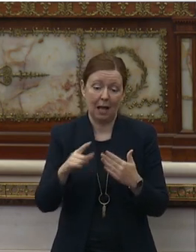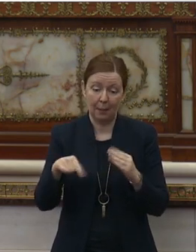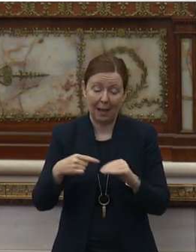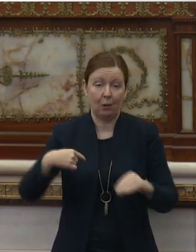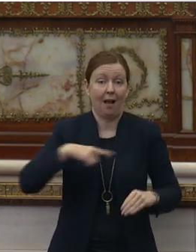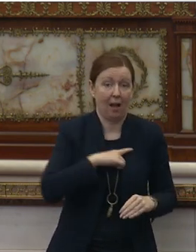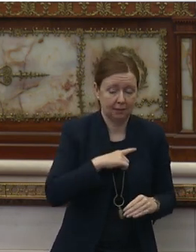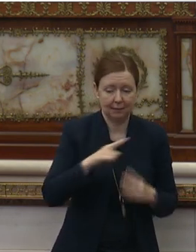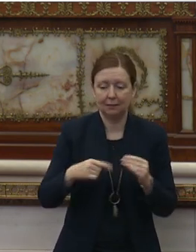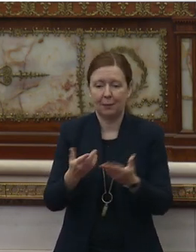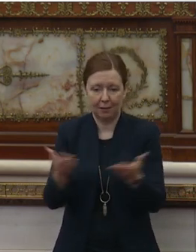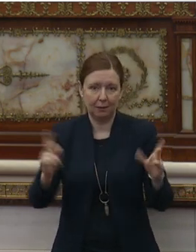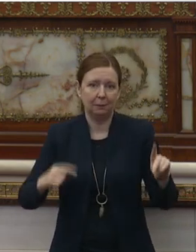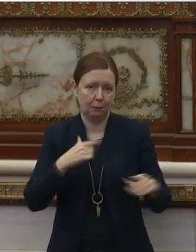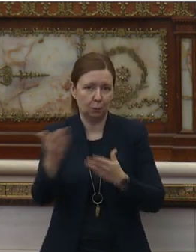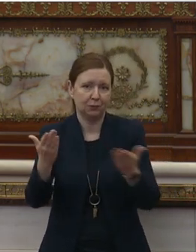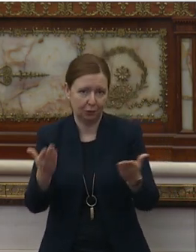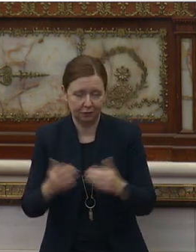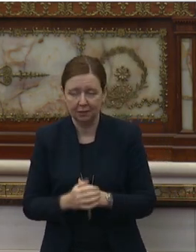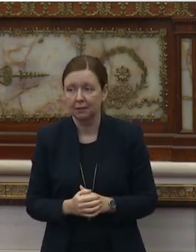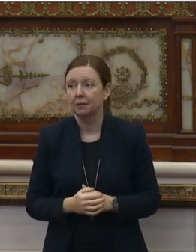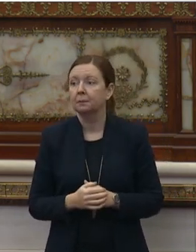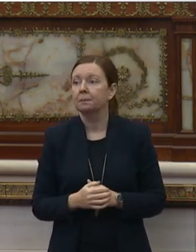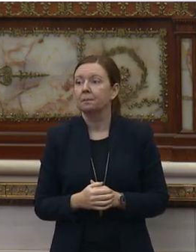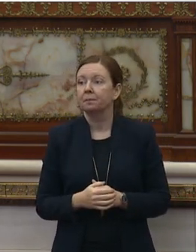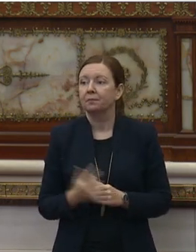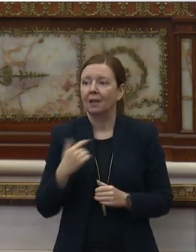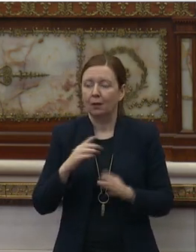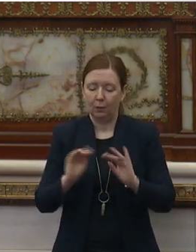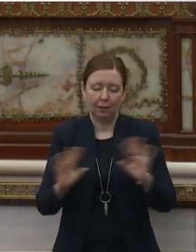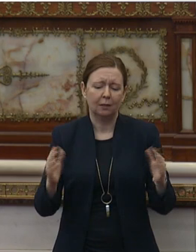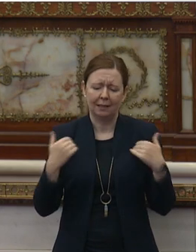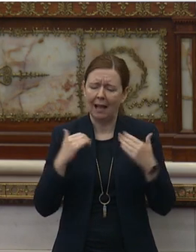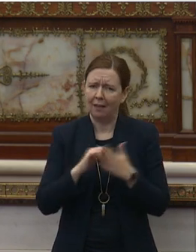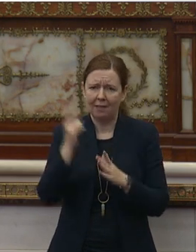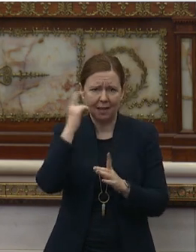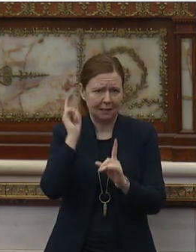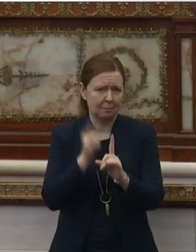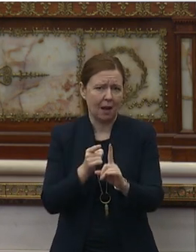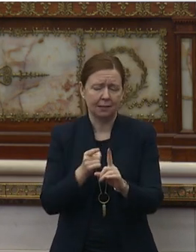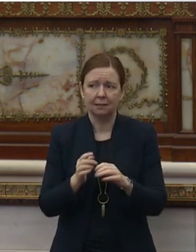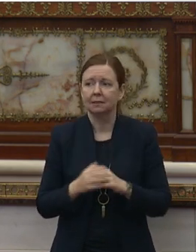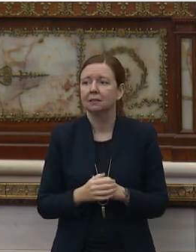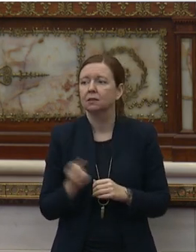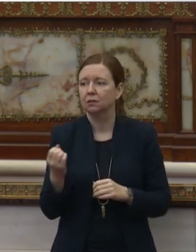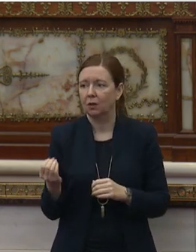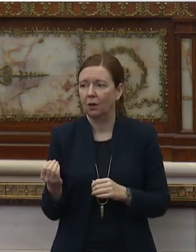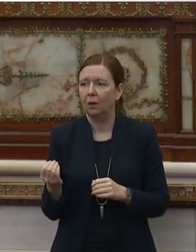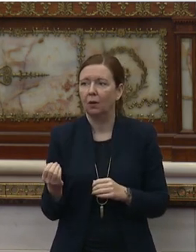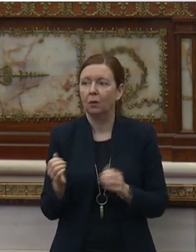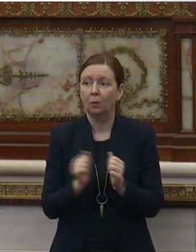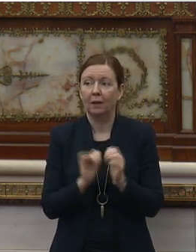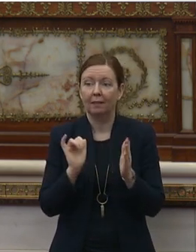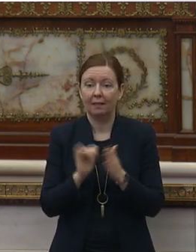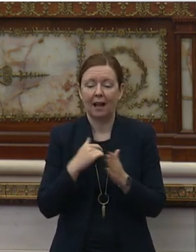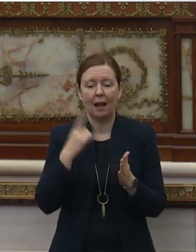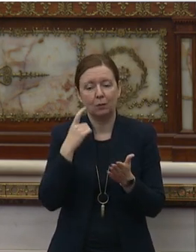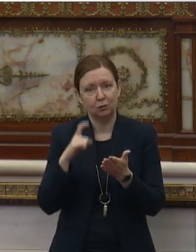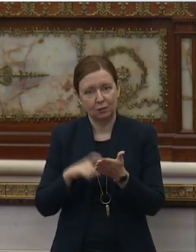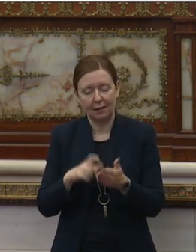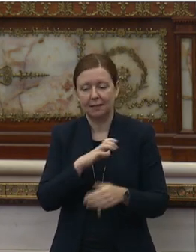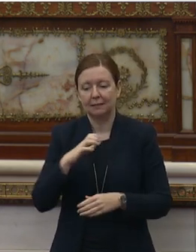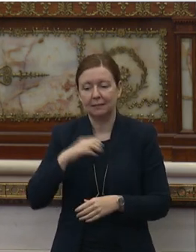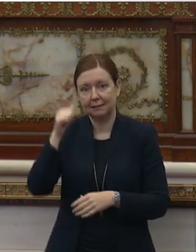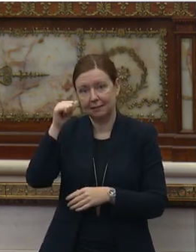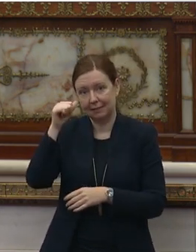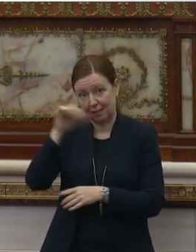the residents of the City of Philadelphia. And we clearly have that in mind, as was said earlier. So with that, I'd like to recognize